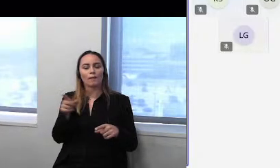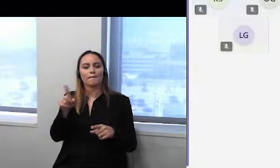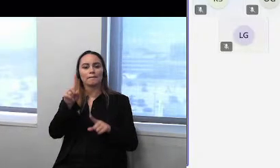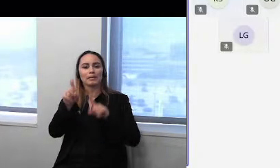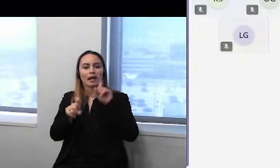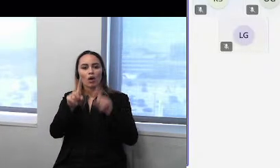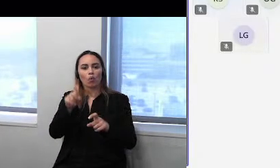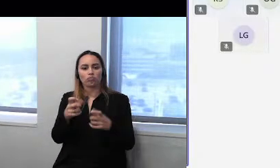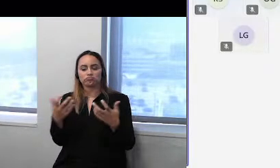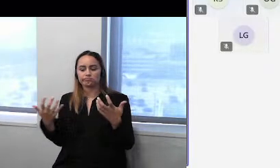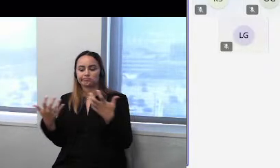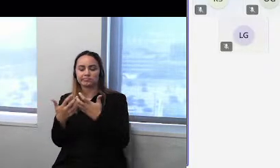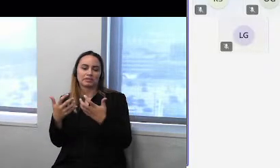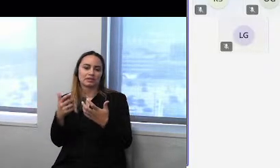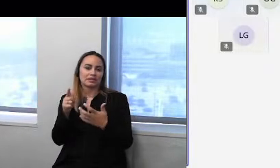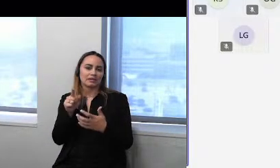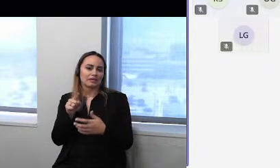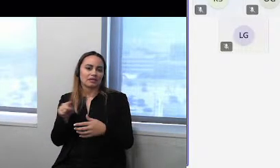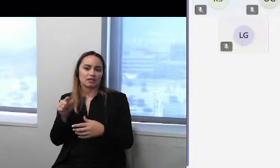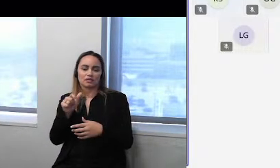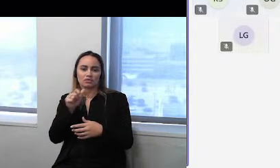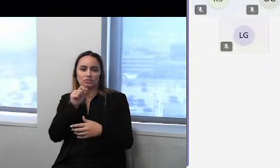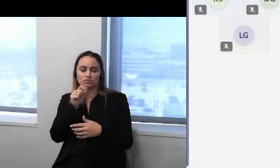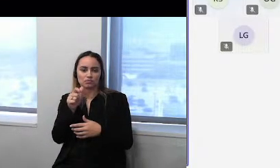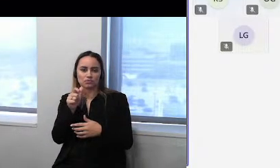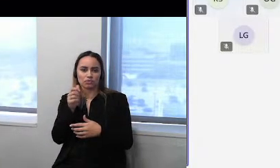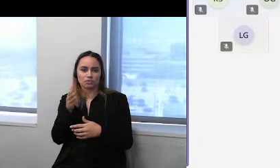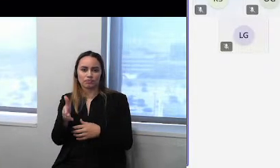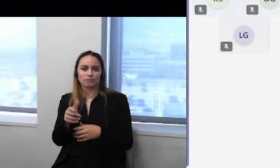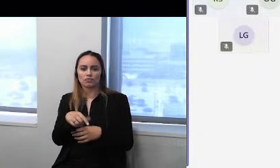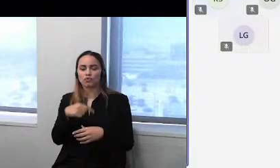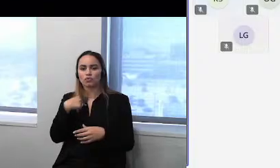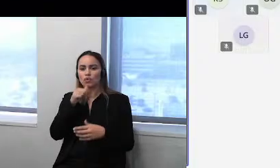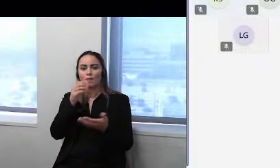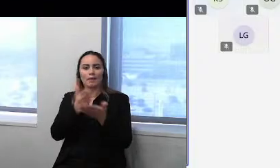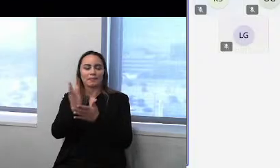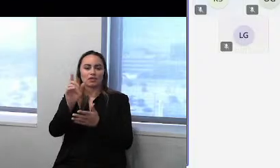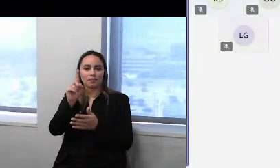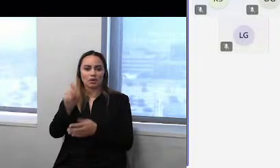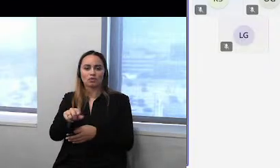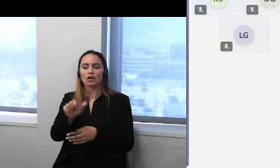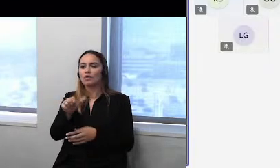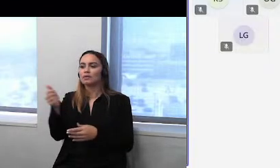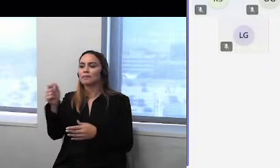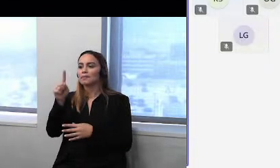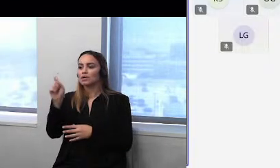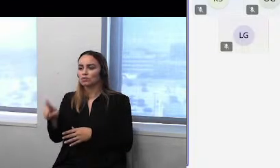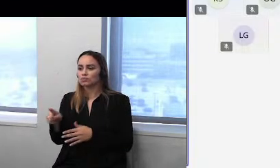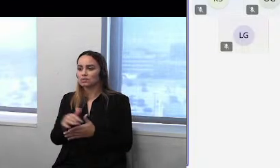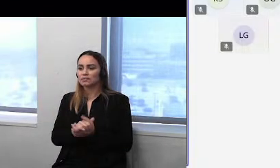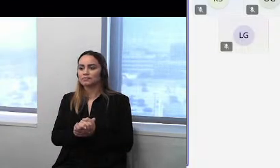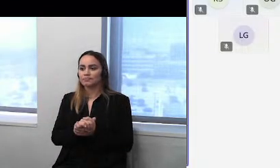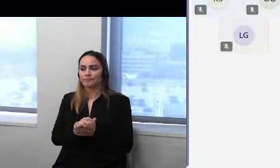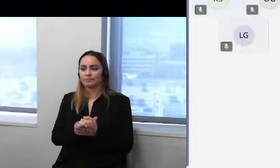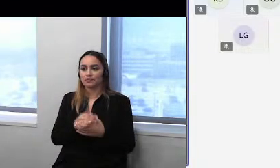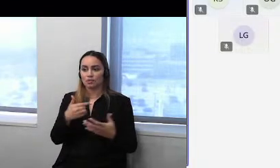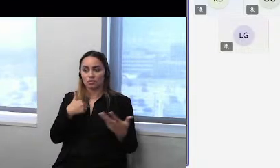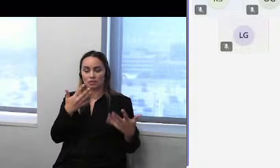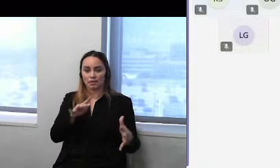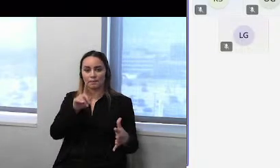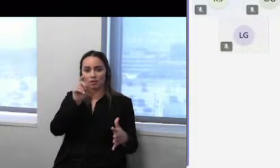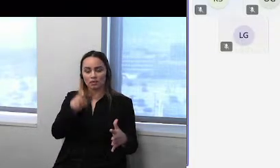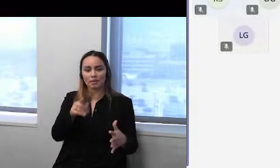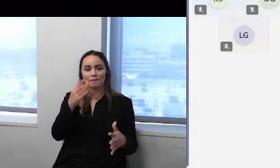laid with it. I'm not allowing the question. What is the next question, please? The witness- I just One asked second. that question to make the